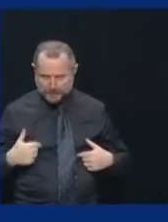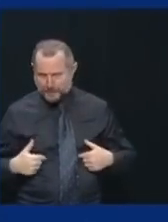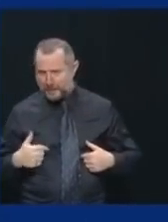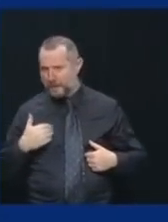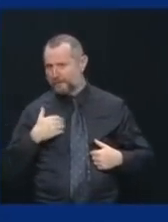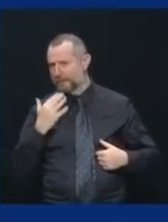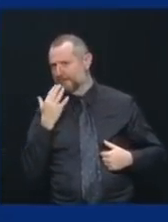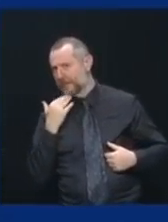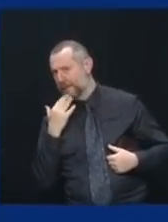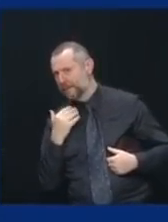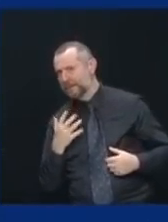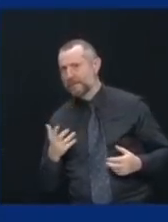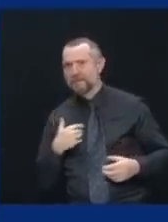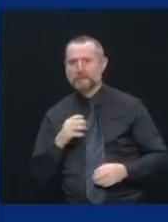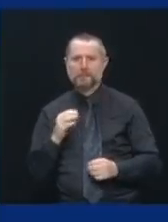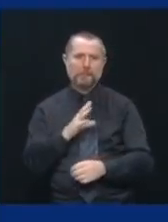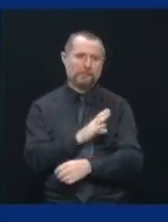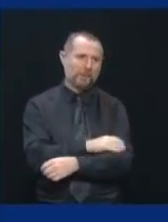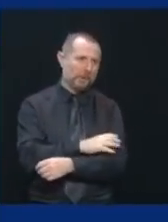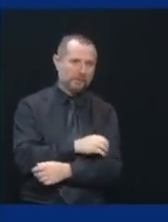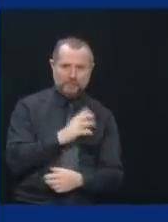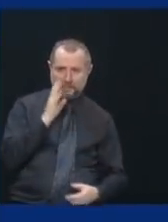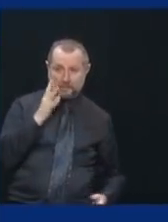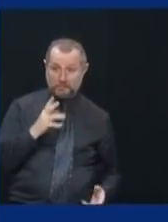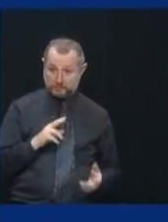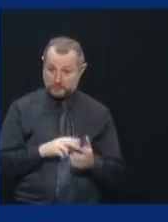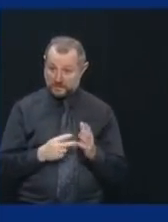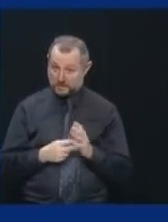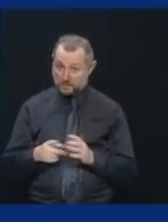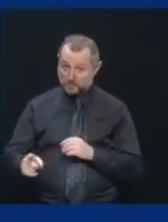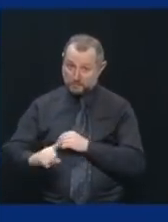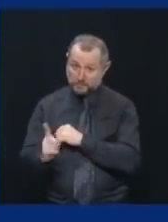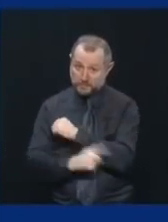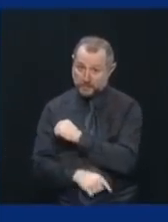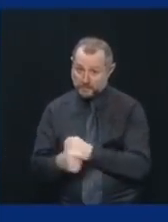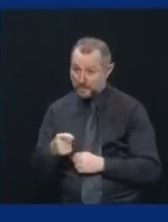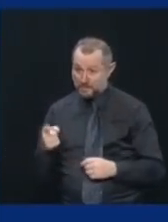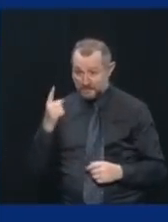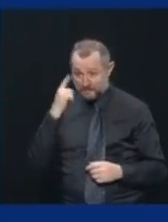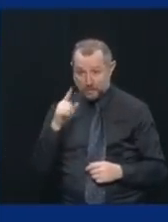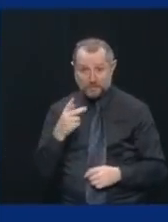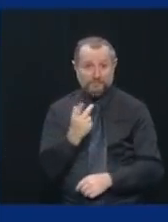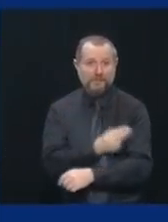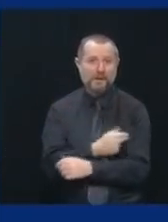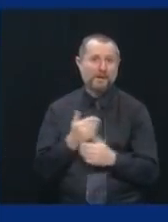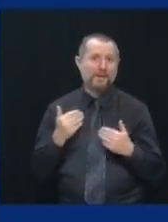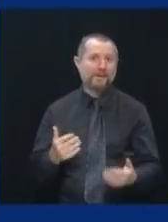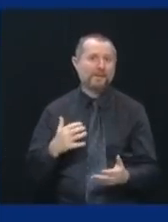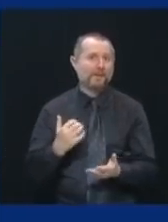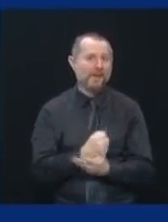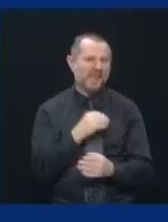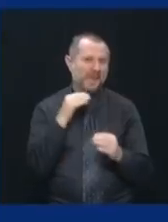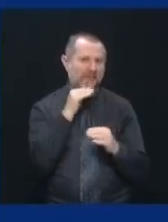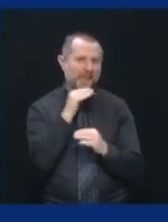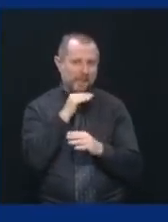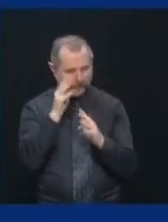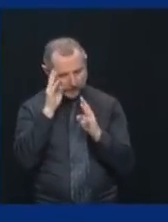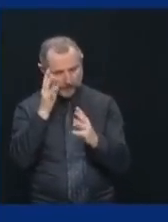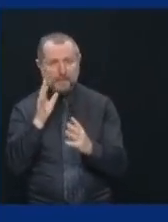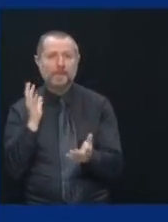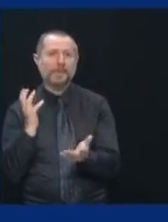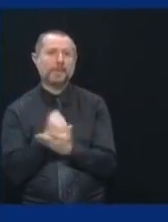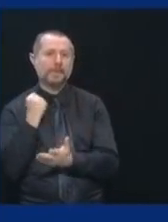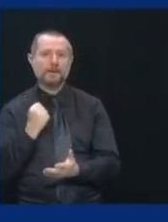or high blood pressure, would that individual face any consequences for getting the vaccine under false